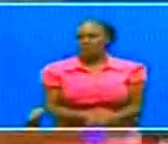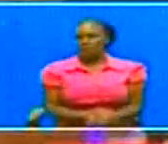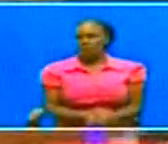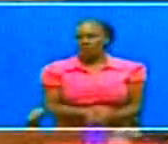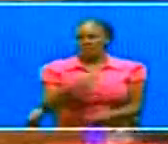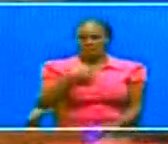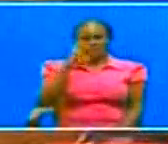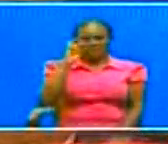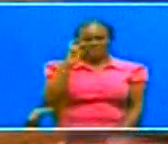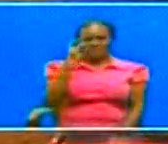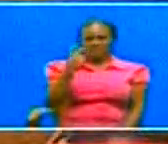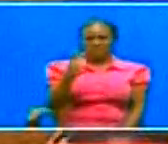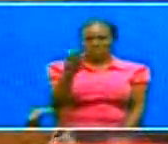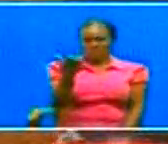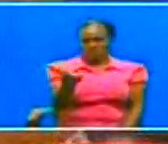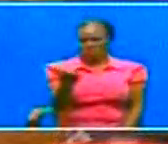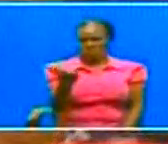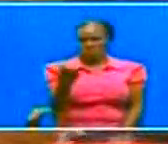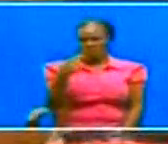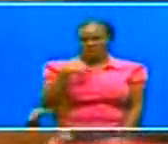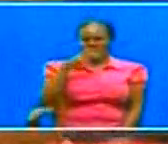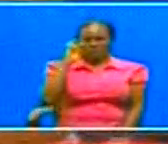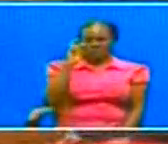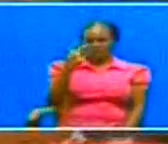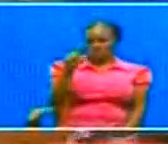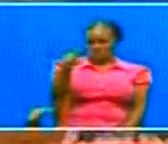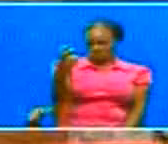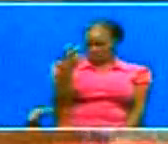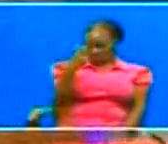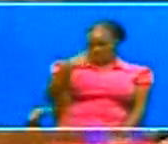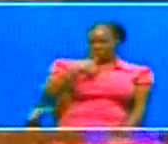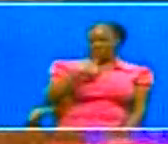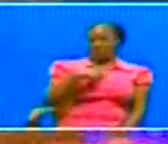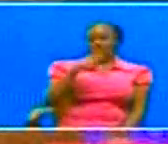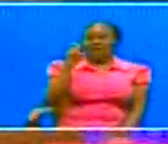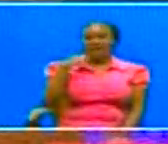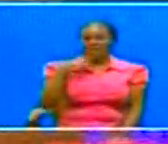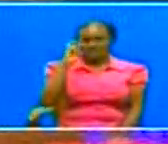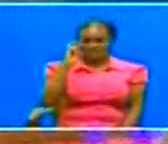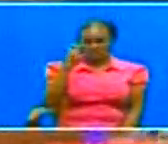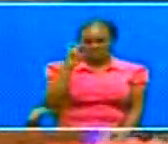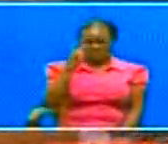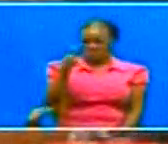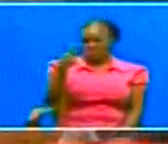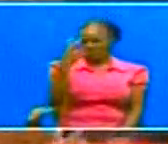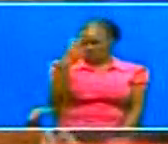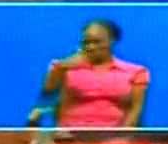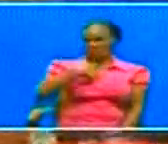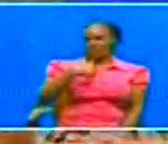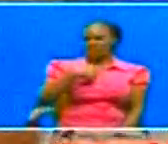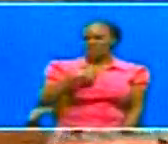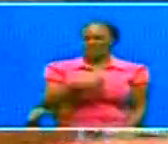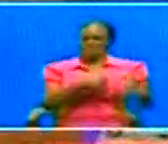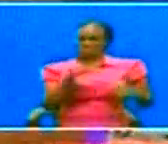you wanting me. I see you checking me. I see you wanting me. And baby,